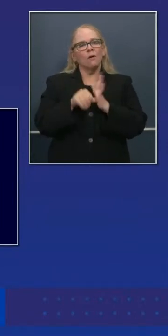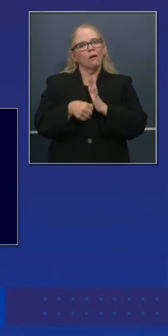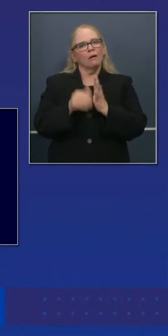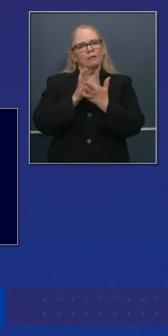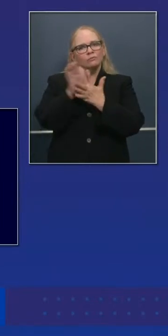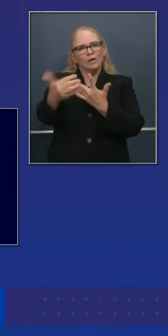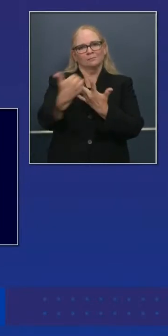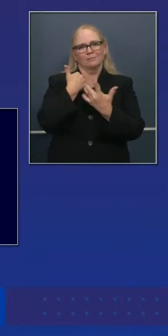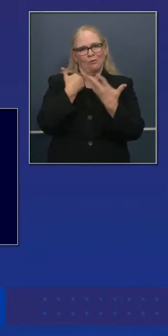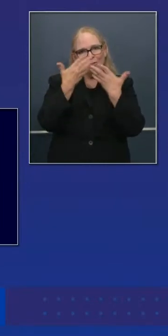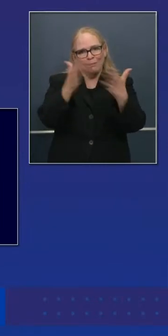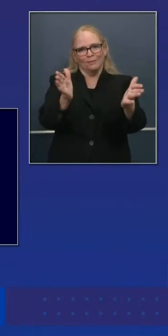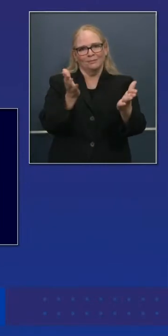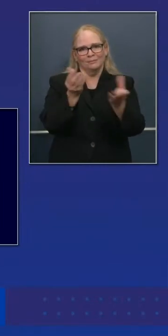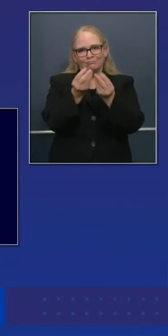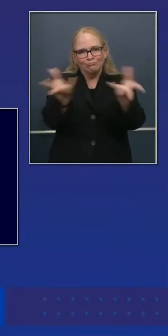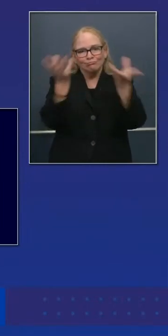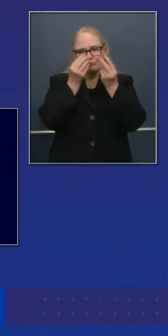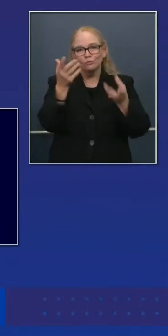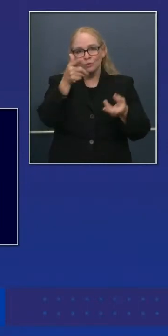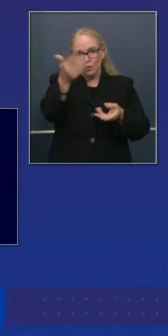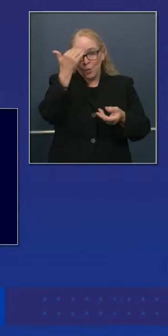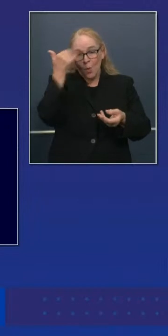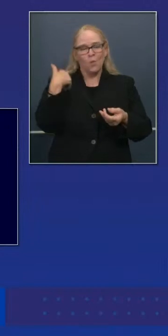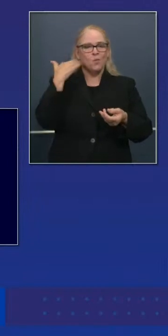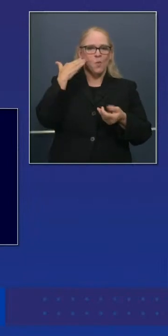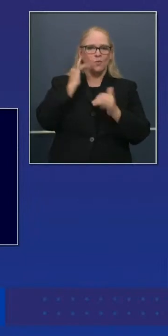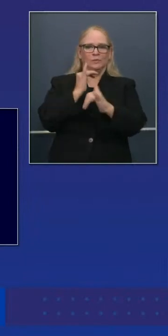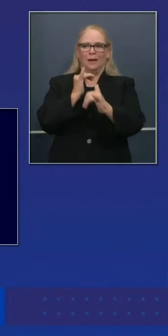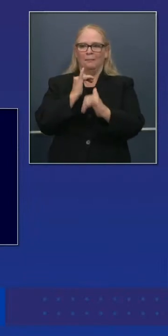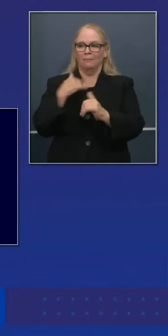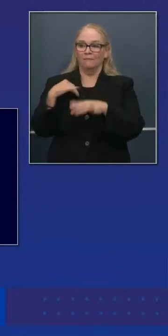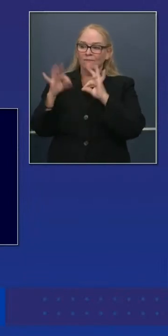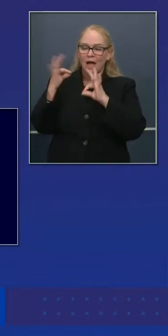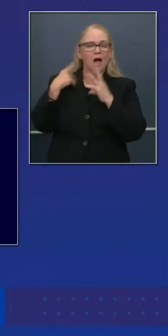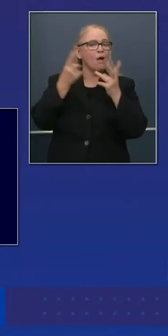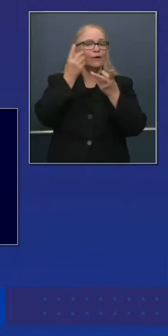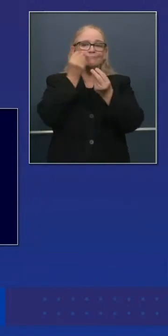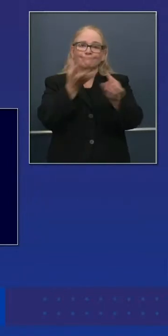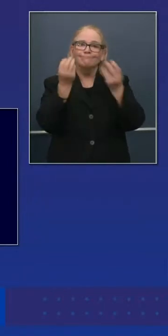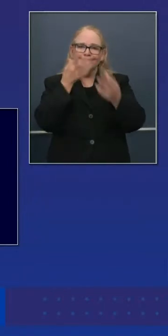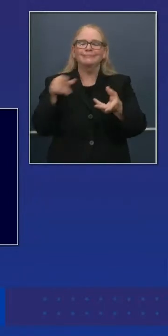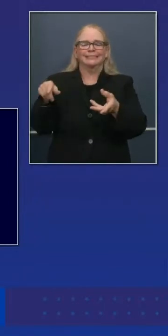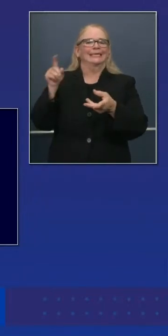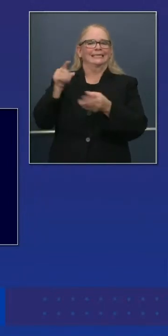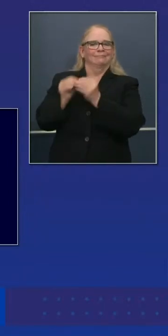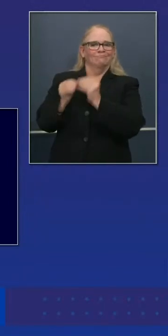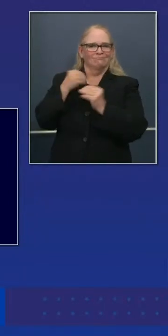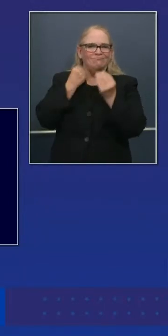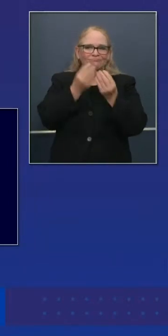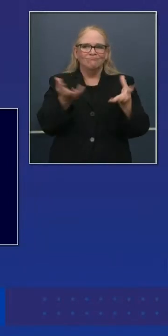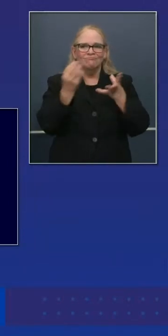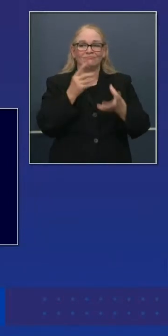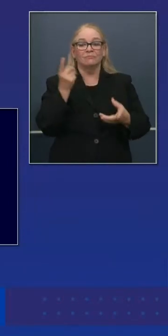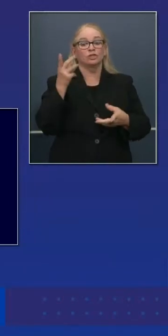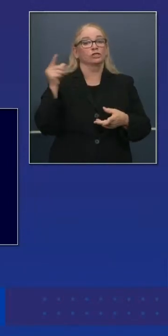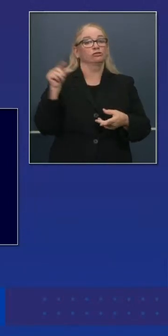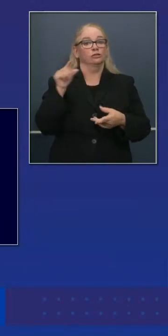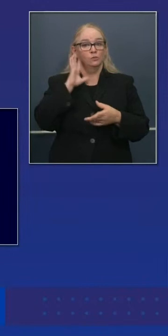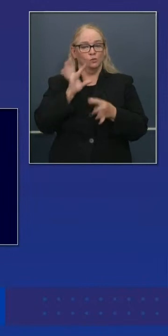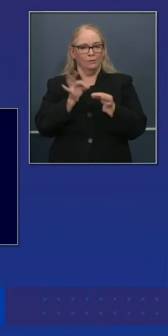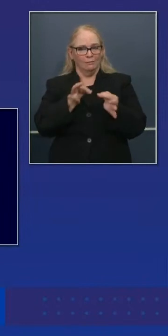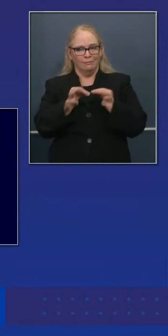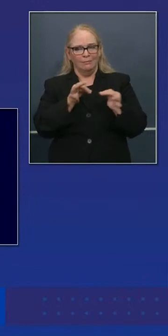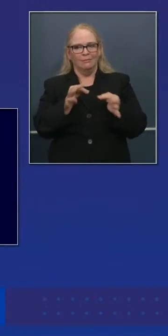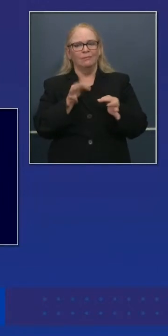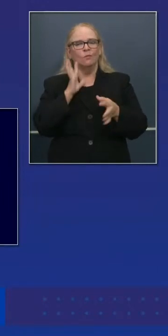Galley began that process on Tuesday and continue that process here today. I want to extend that as well. But to assure